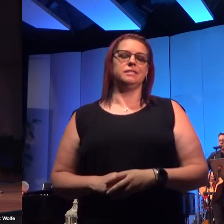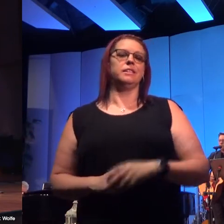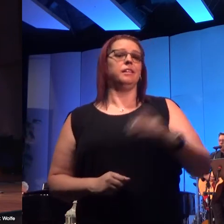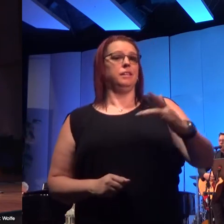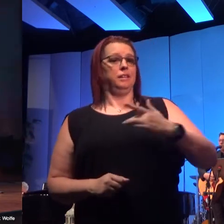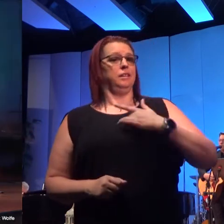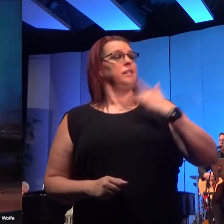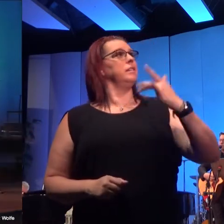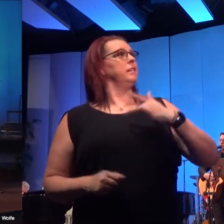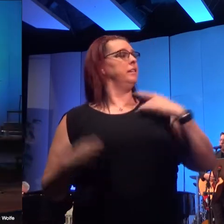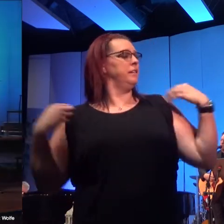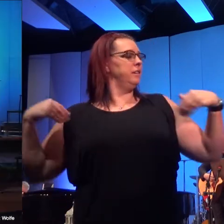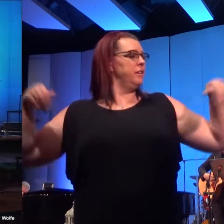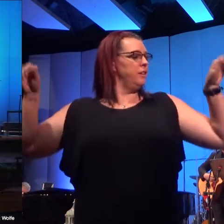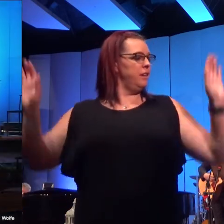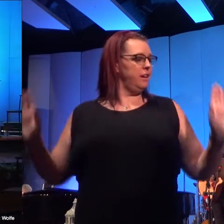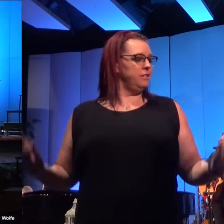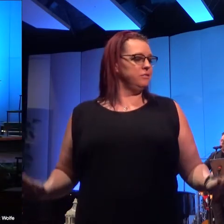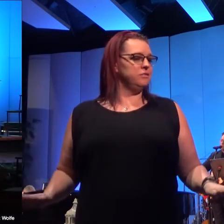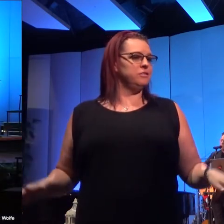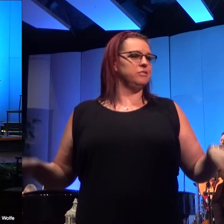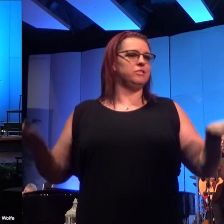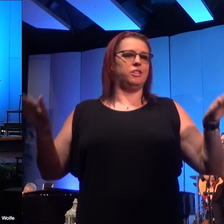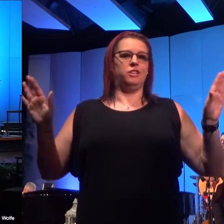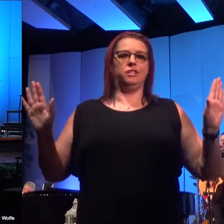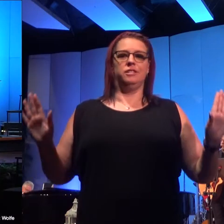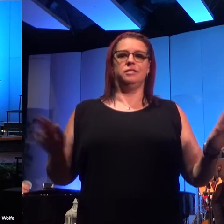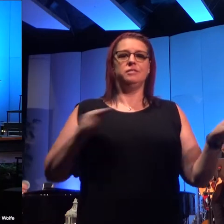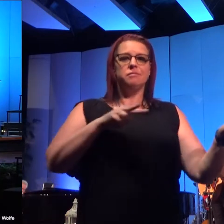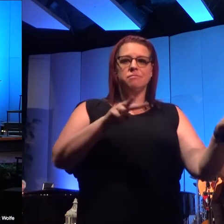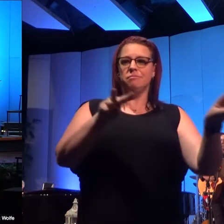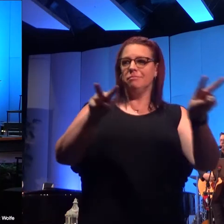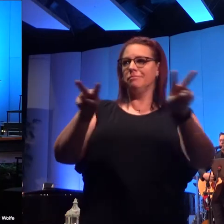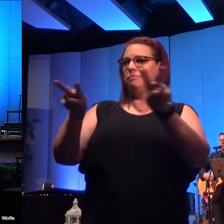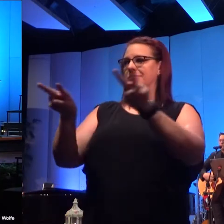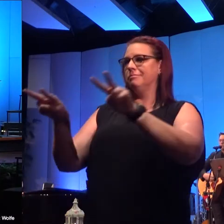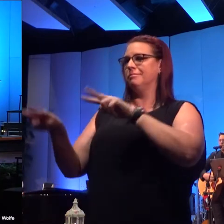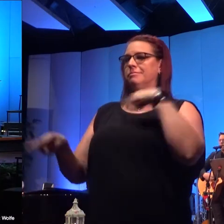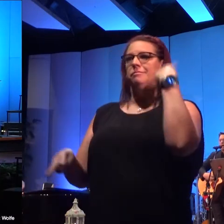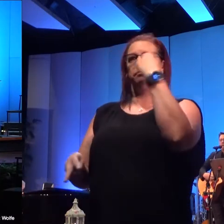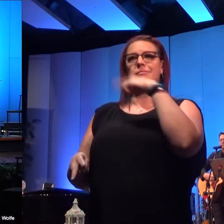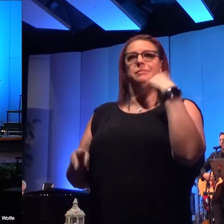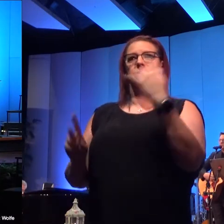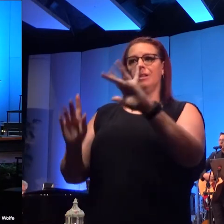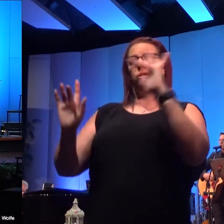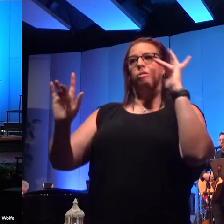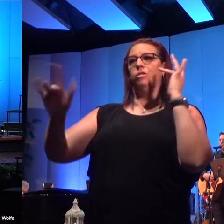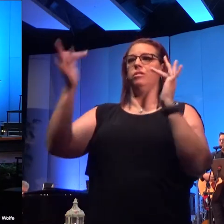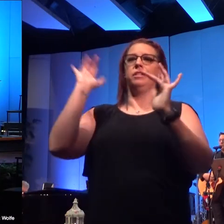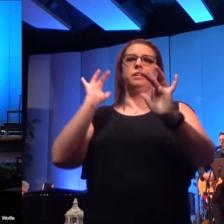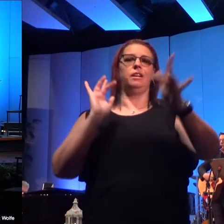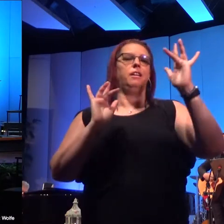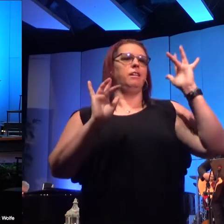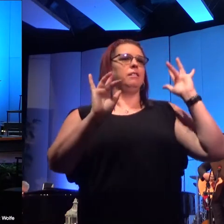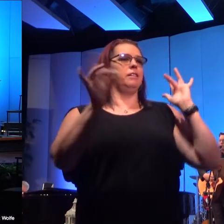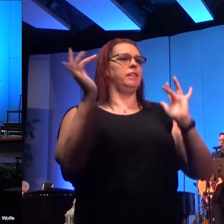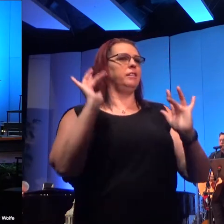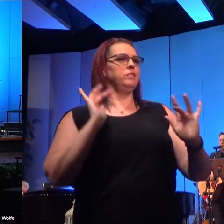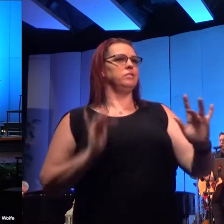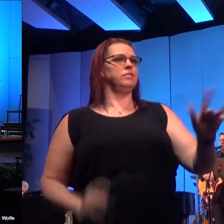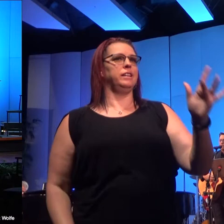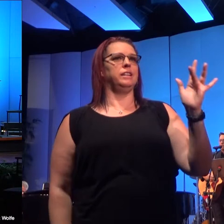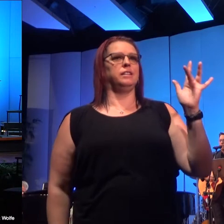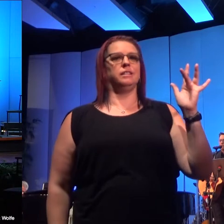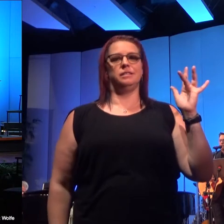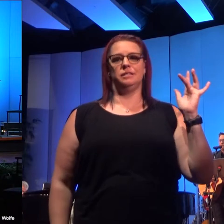grace. I can hear the brush of angel wings. I see glory on